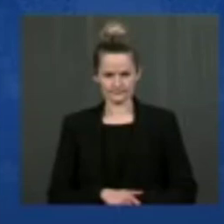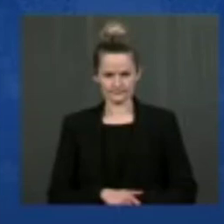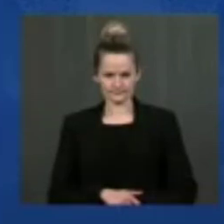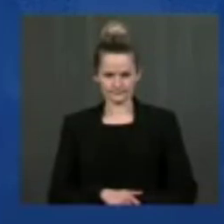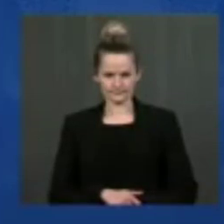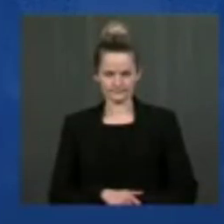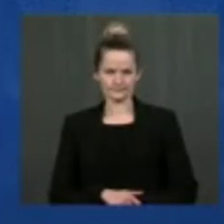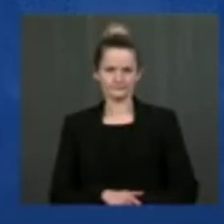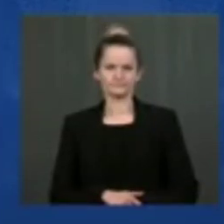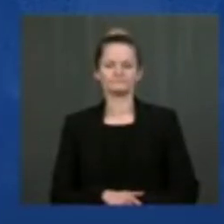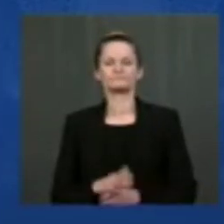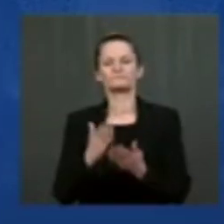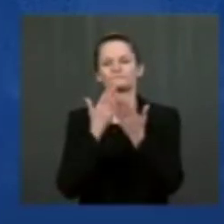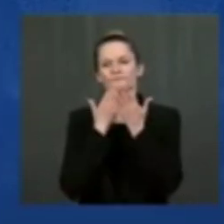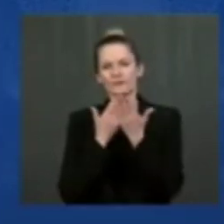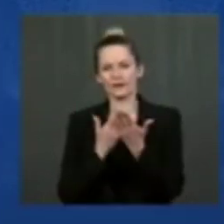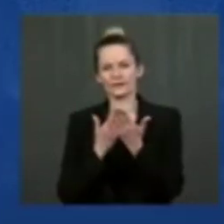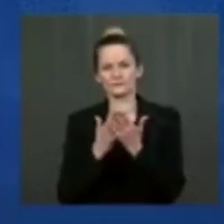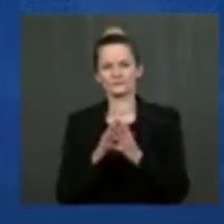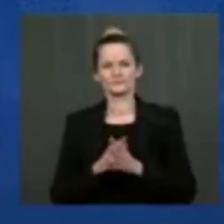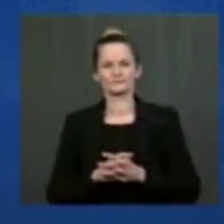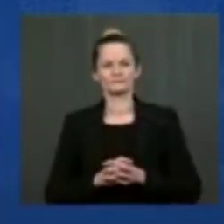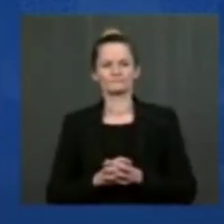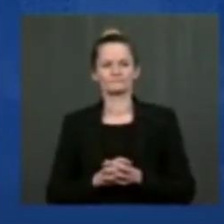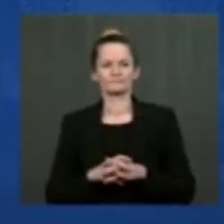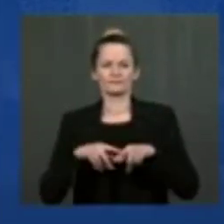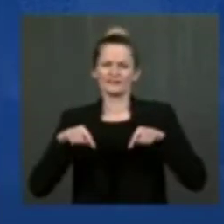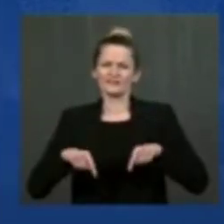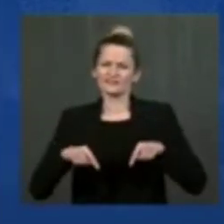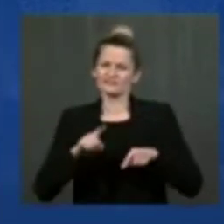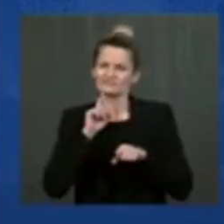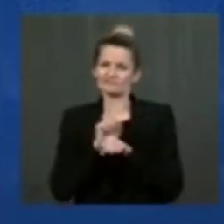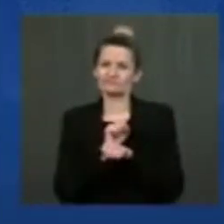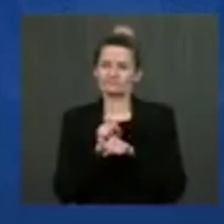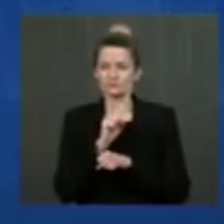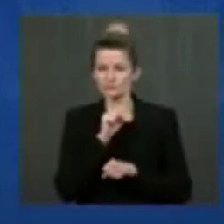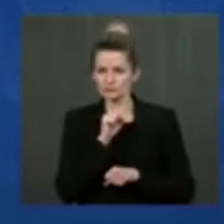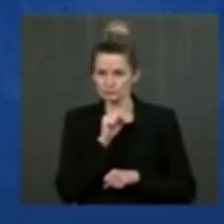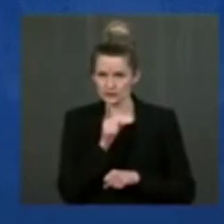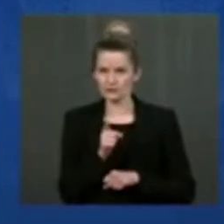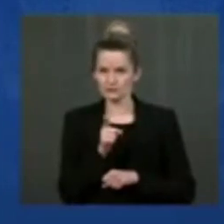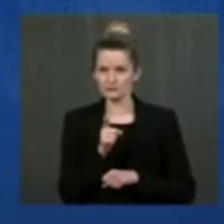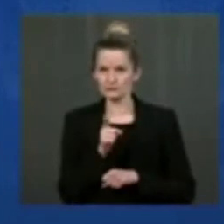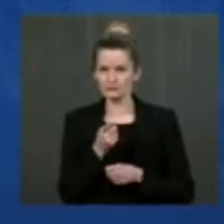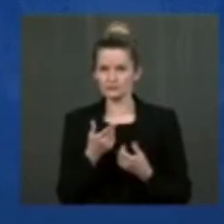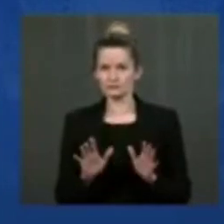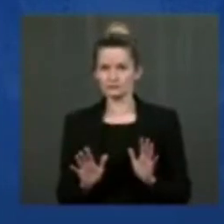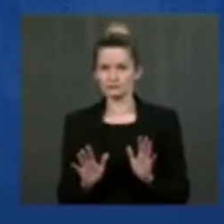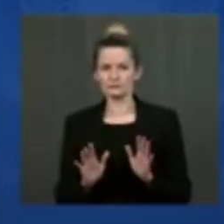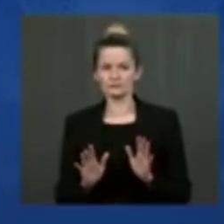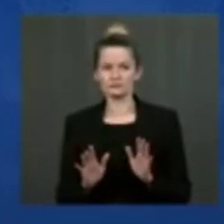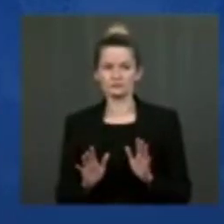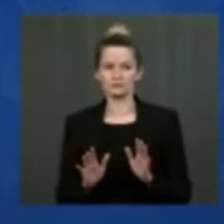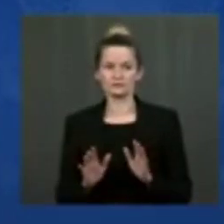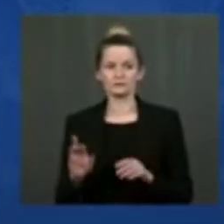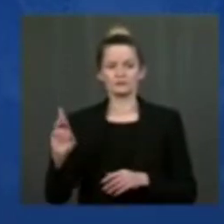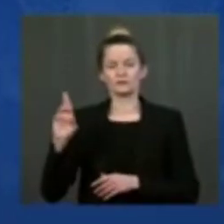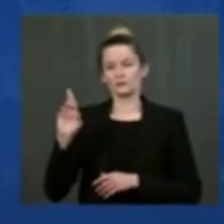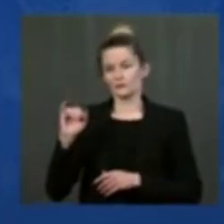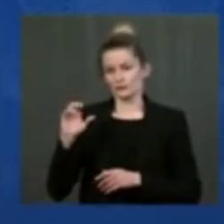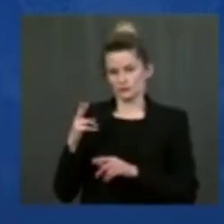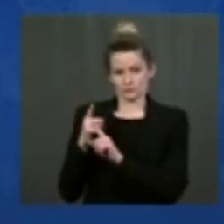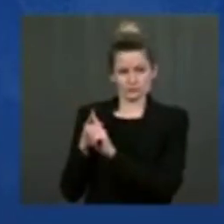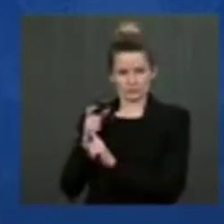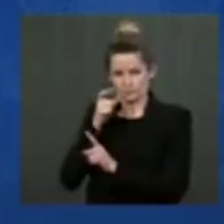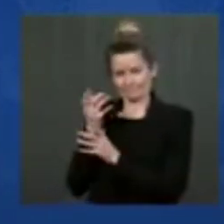Thank you. This is real. One of the things I admired about Rich is that he understood what people in this economy are